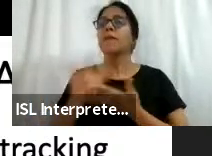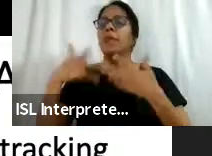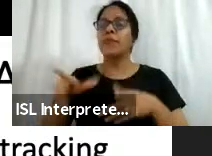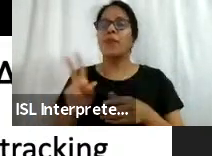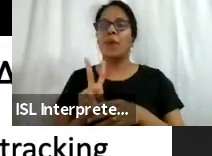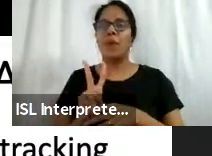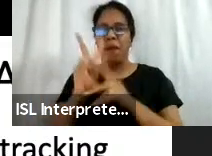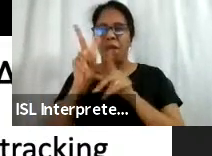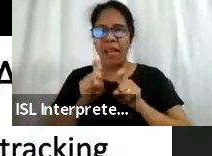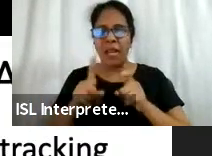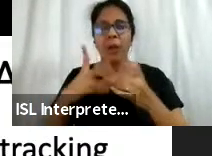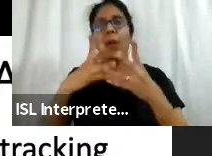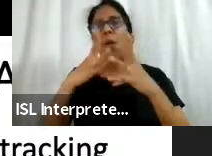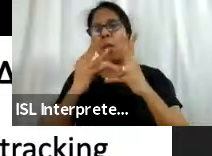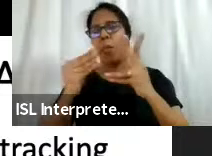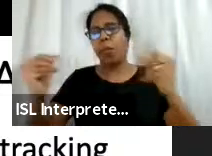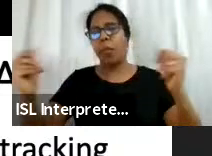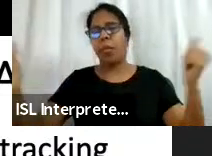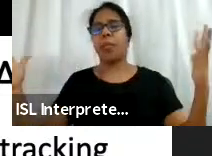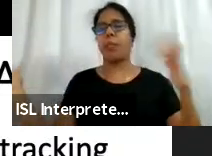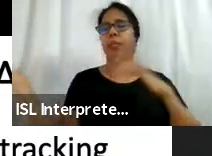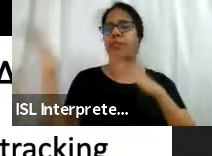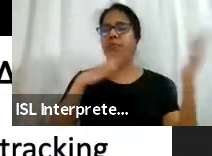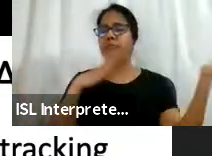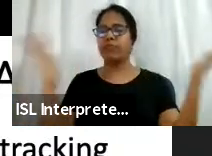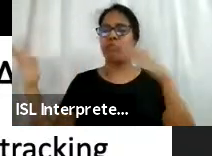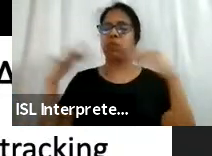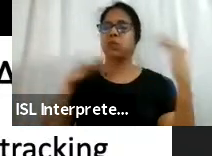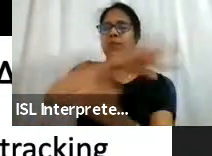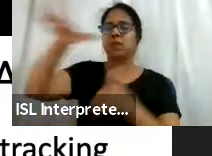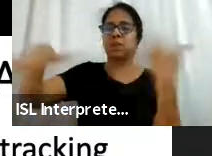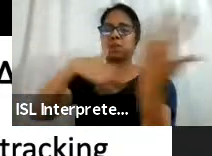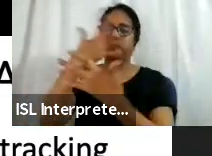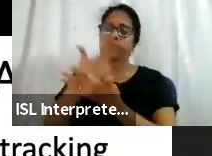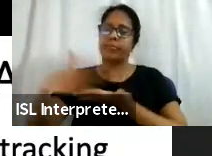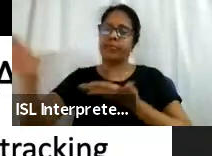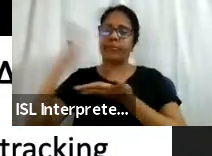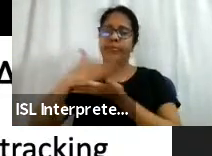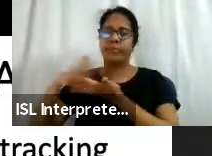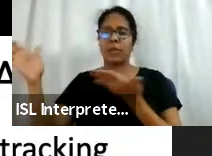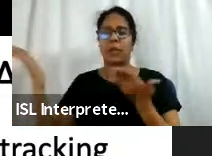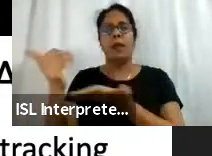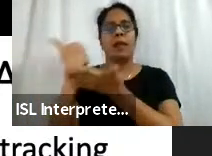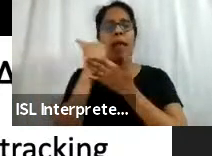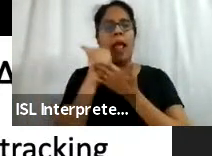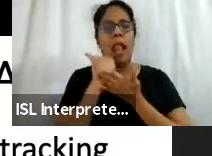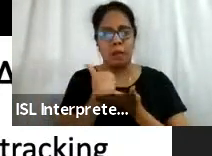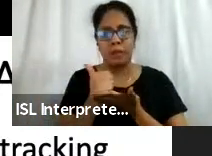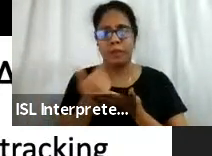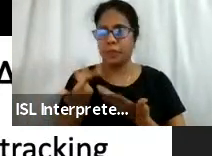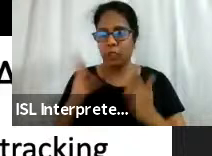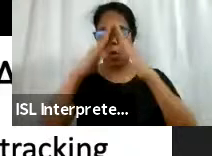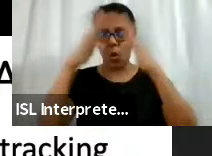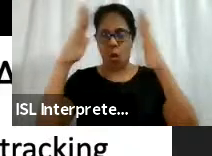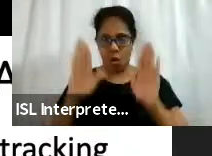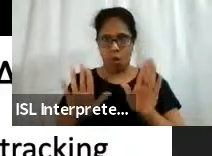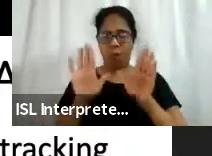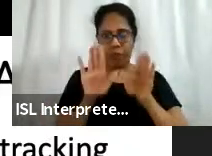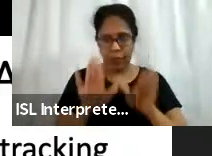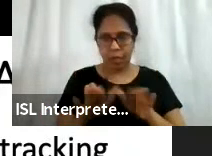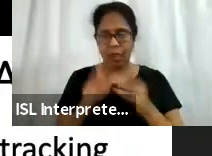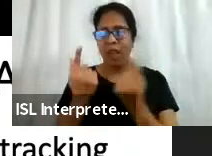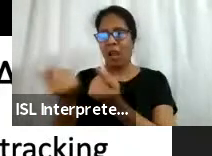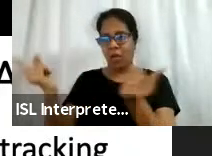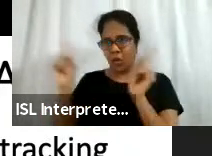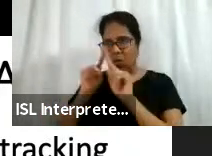in your room. Then, next thing, even if you're staying in the same house, please stay